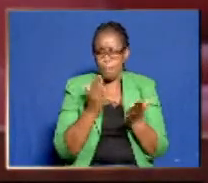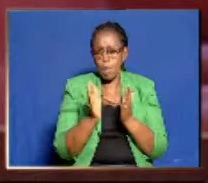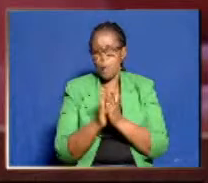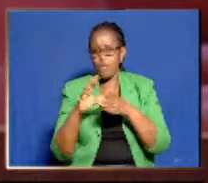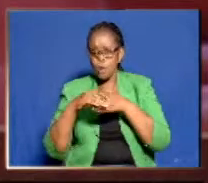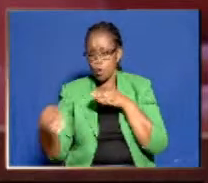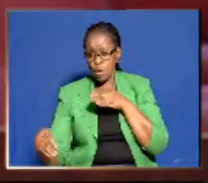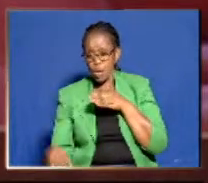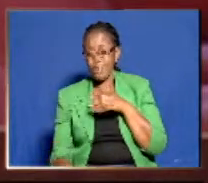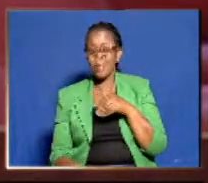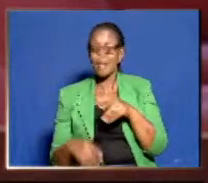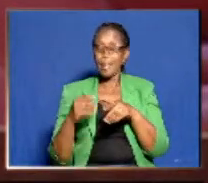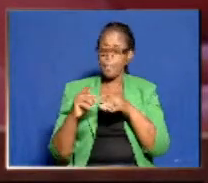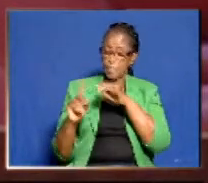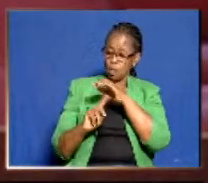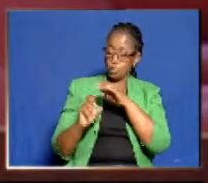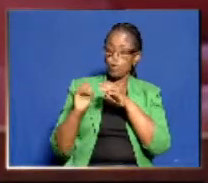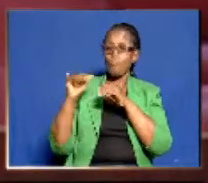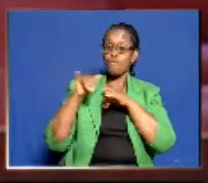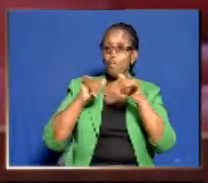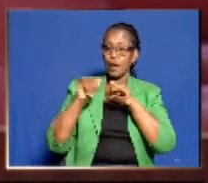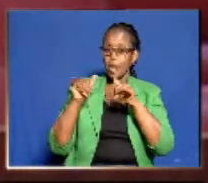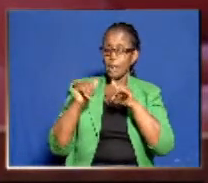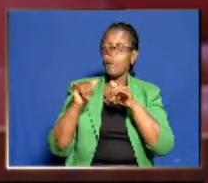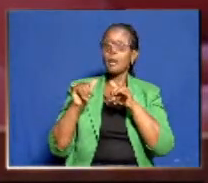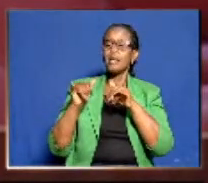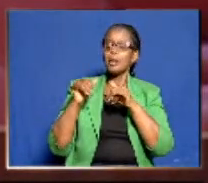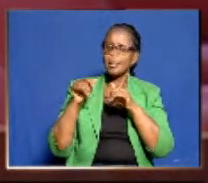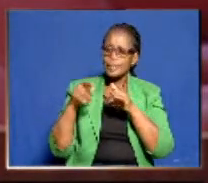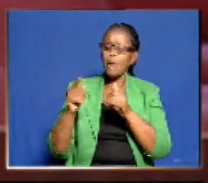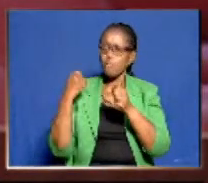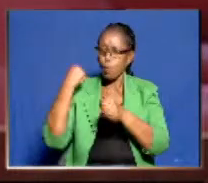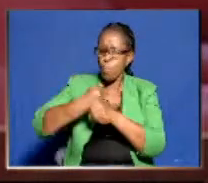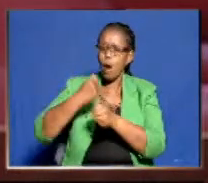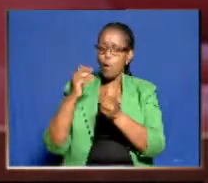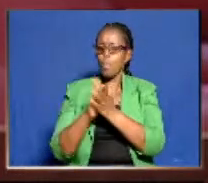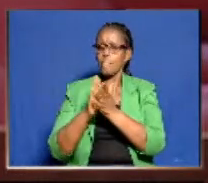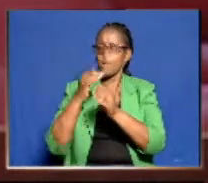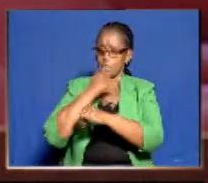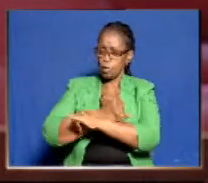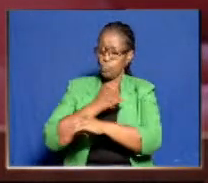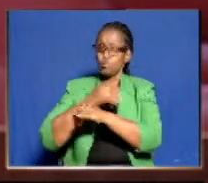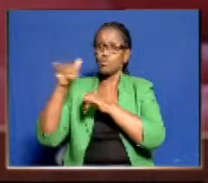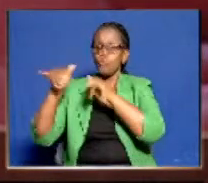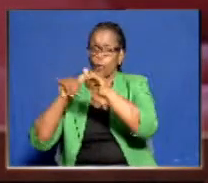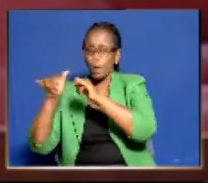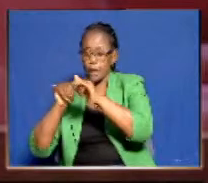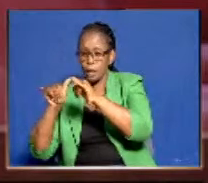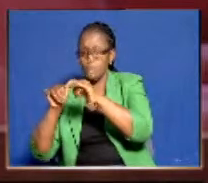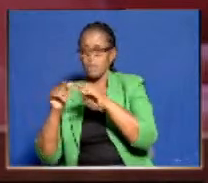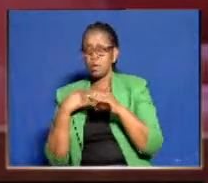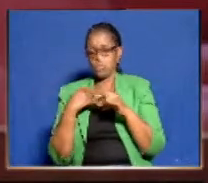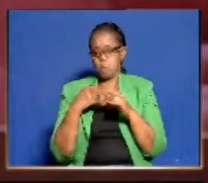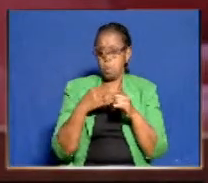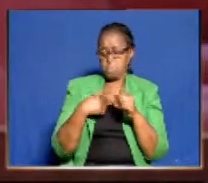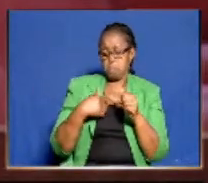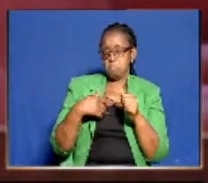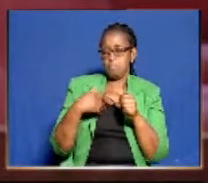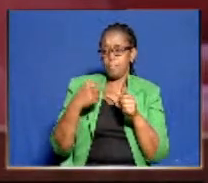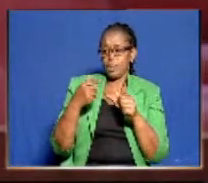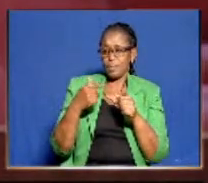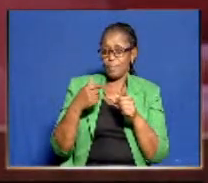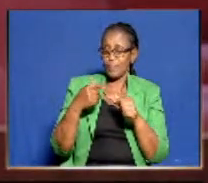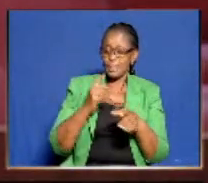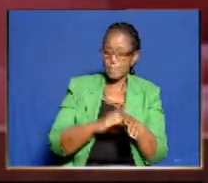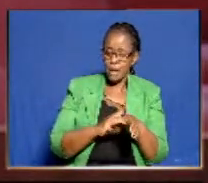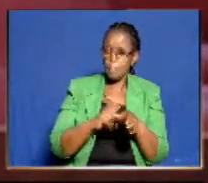are dealing with foreign institutions. And their operations most of the times are foreign currency based.